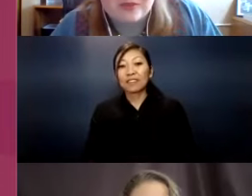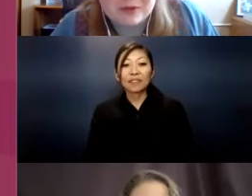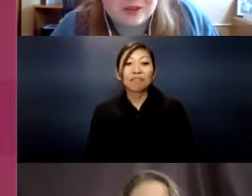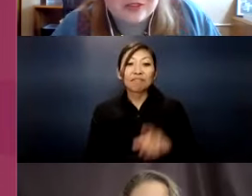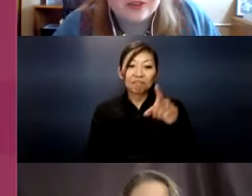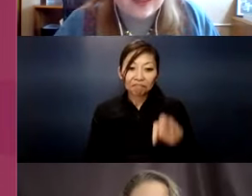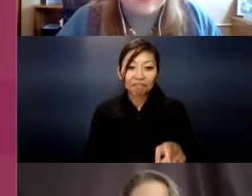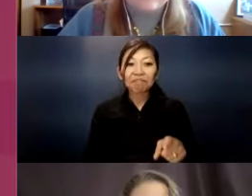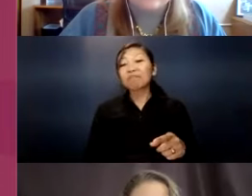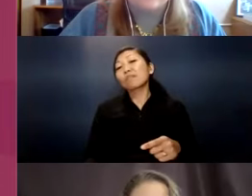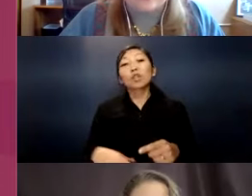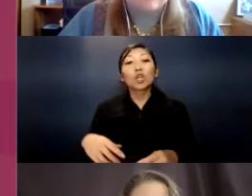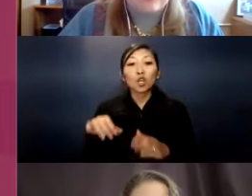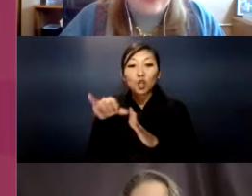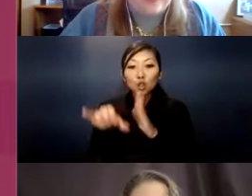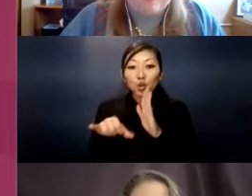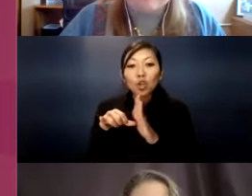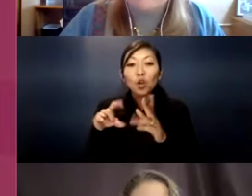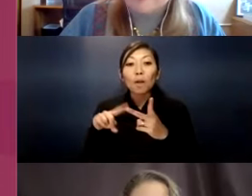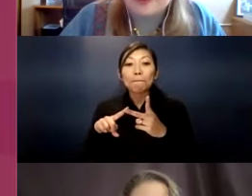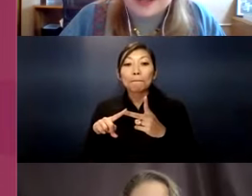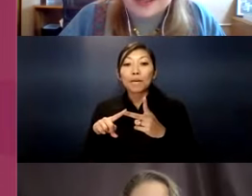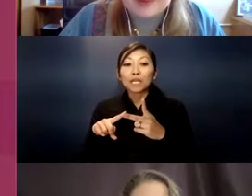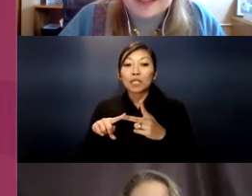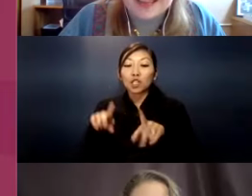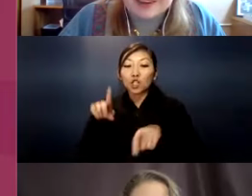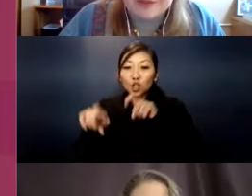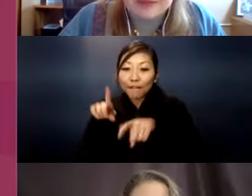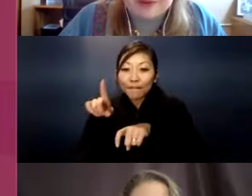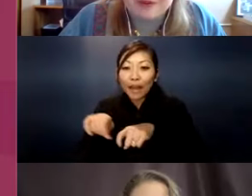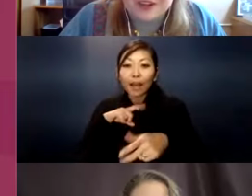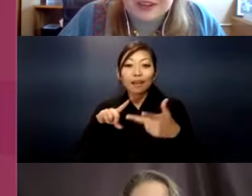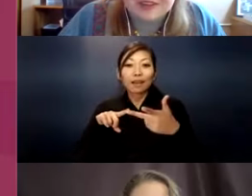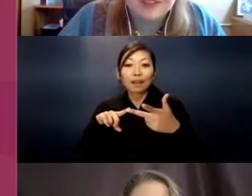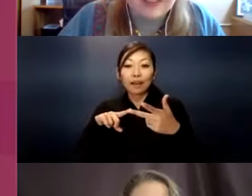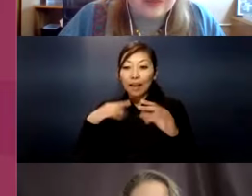channel. There's a webinar survey. You'll get an email later with